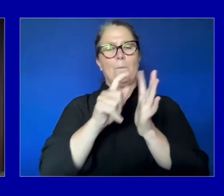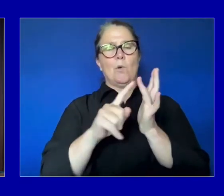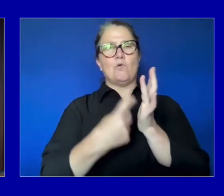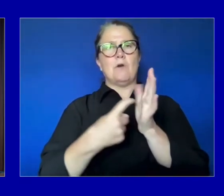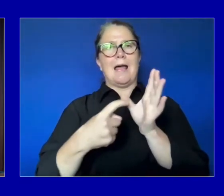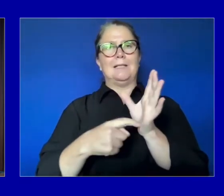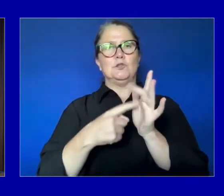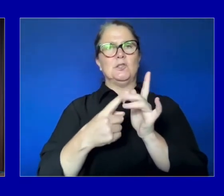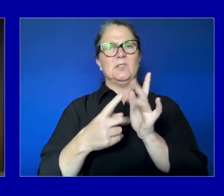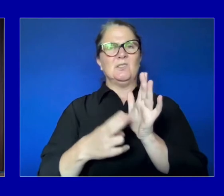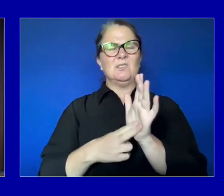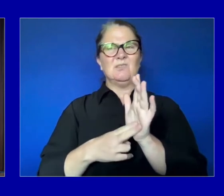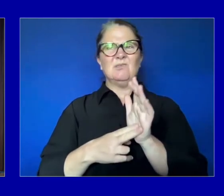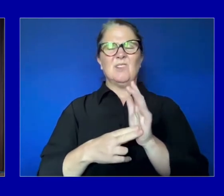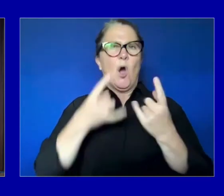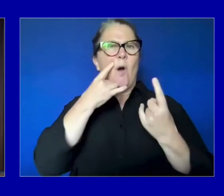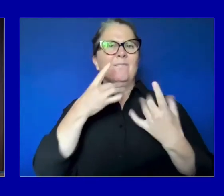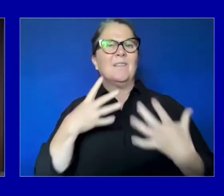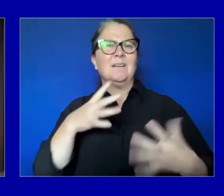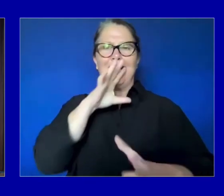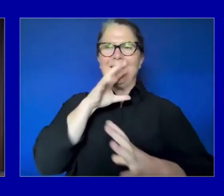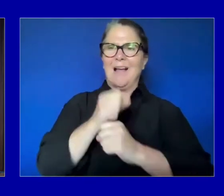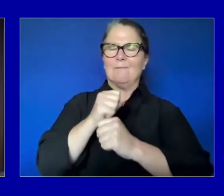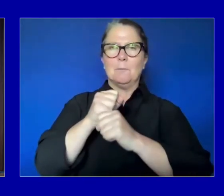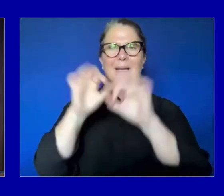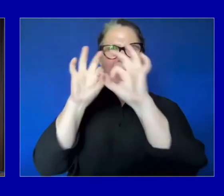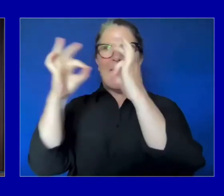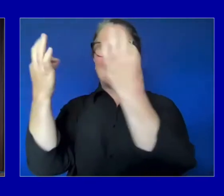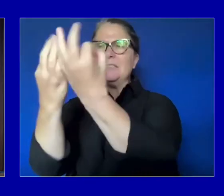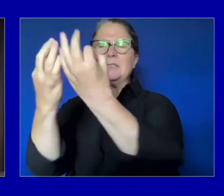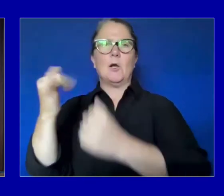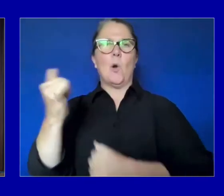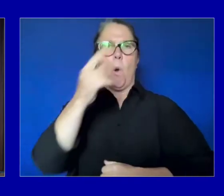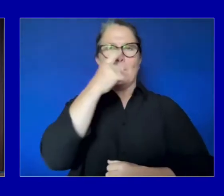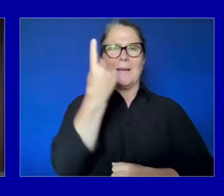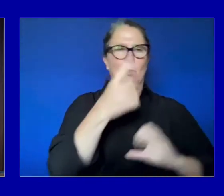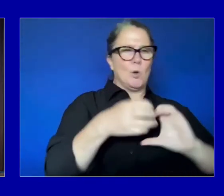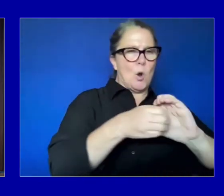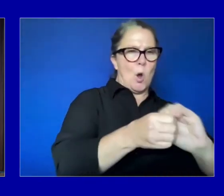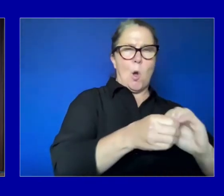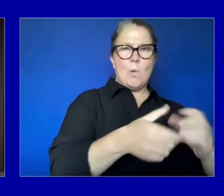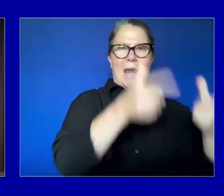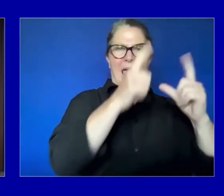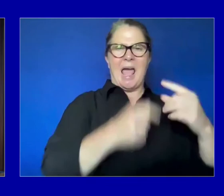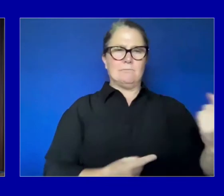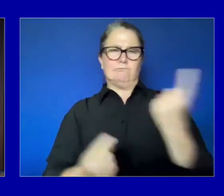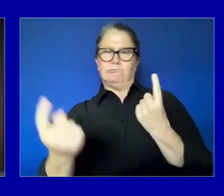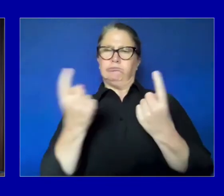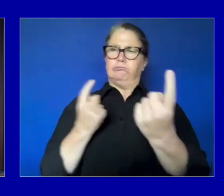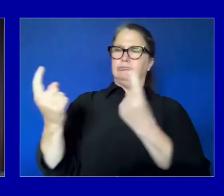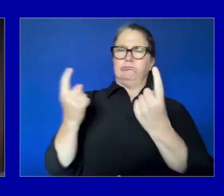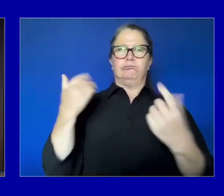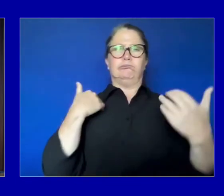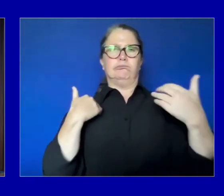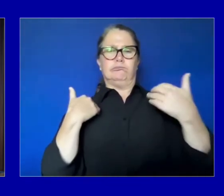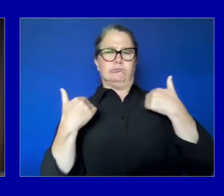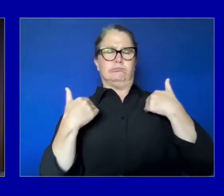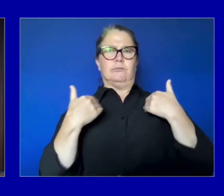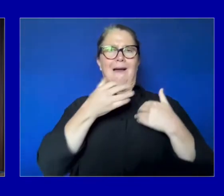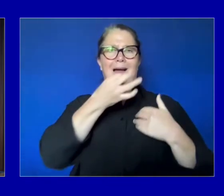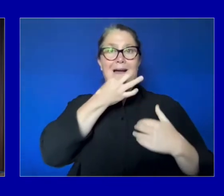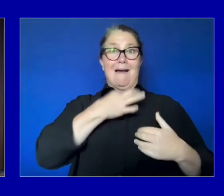um, a lot of government agencies that are saying, oh, we want you to come and do burns on our, on our land. And, and we're saying